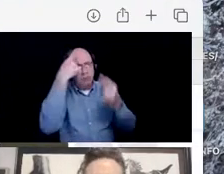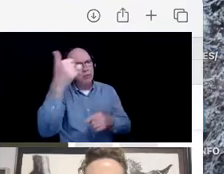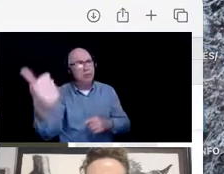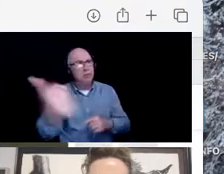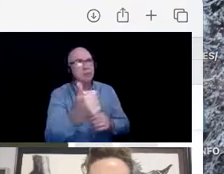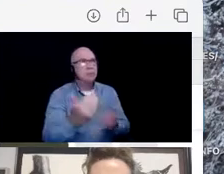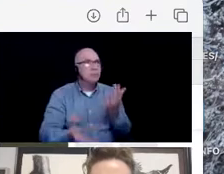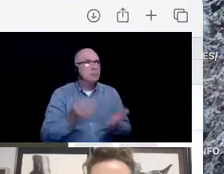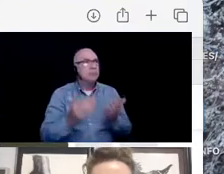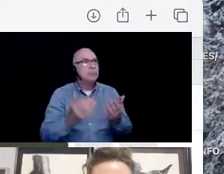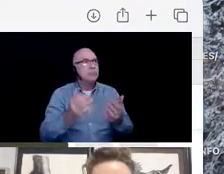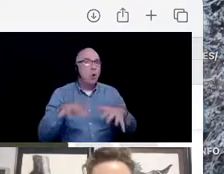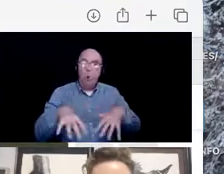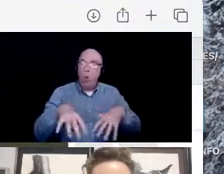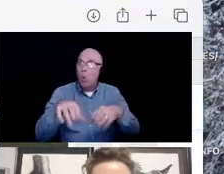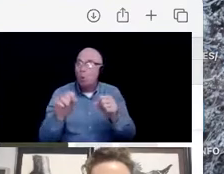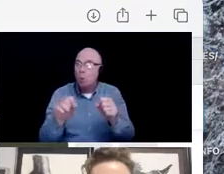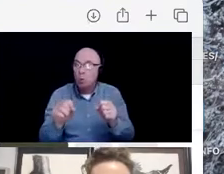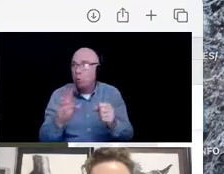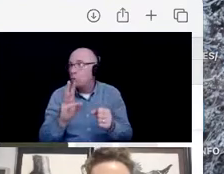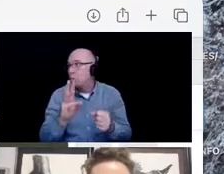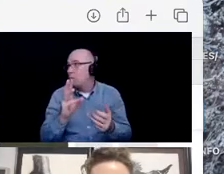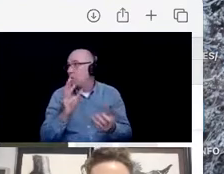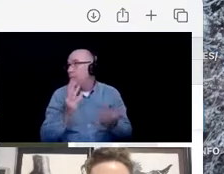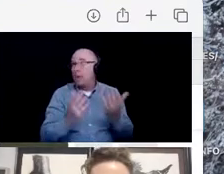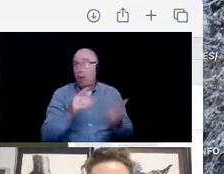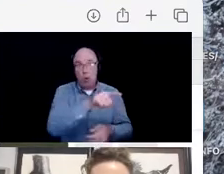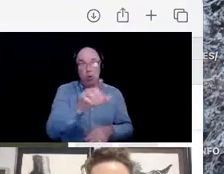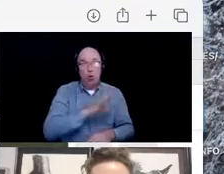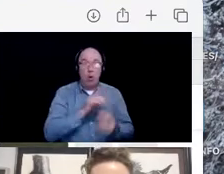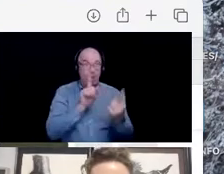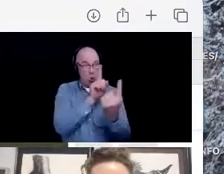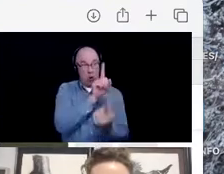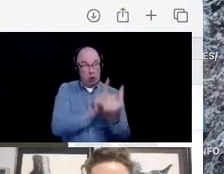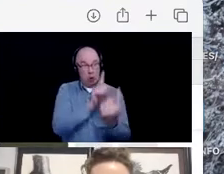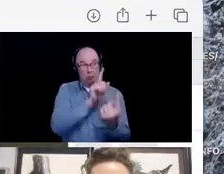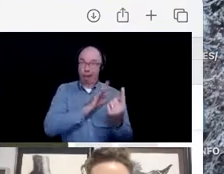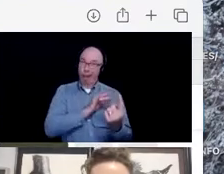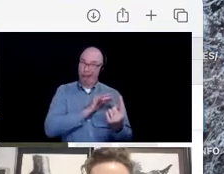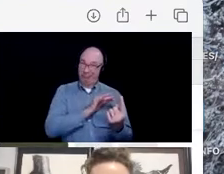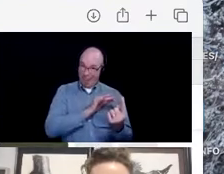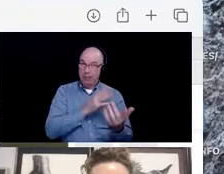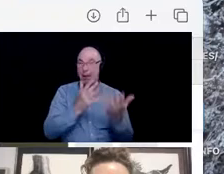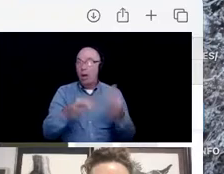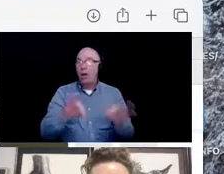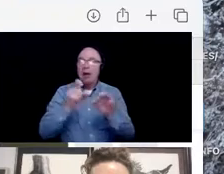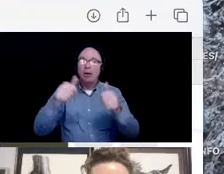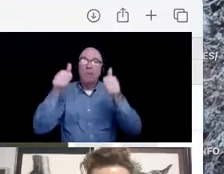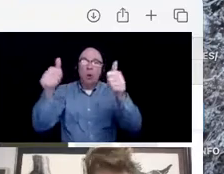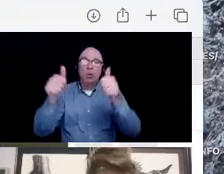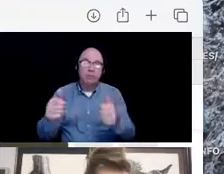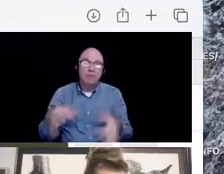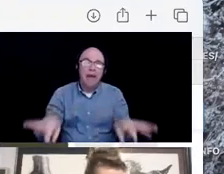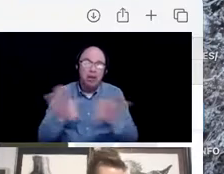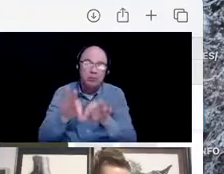to post well. Maybe you're great at talking in person, but you need to learn to post value. I